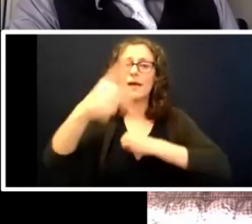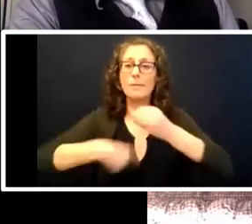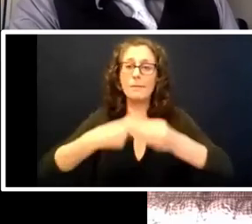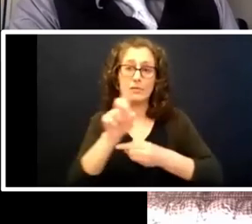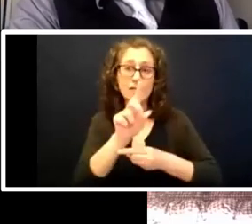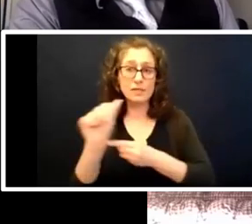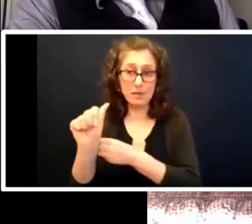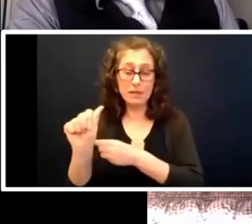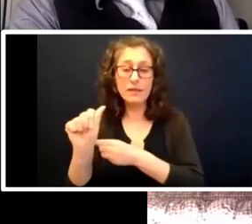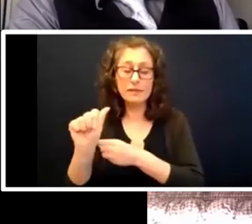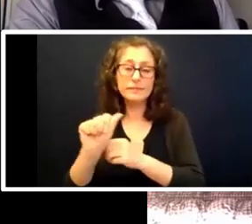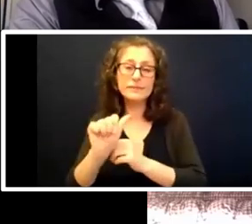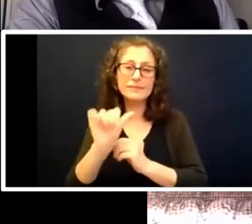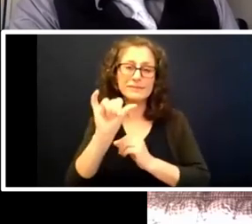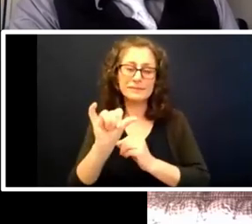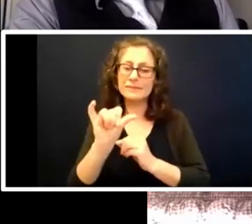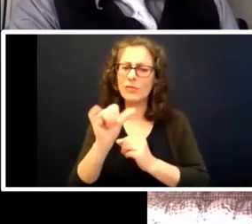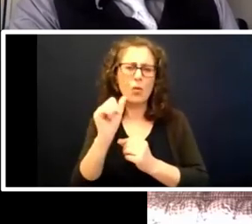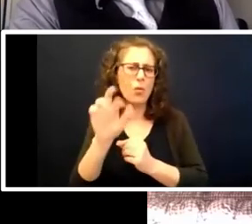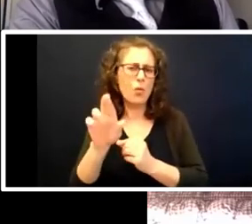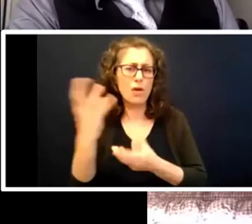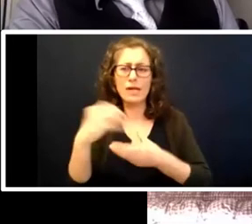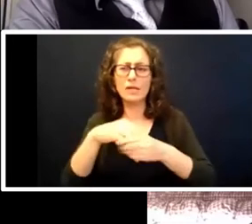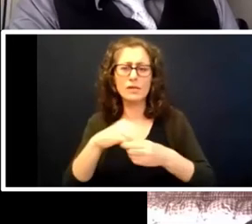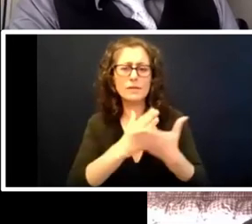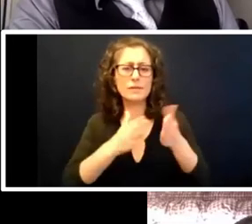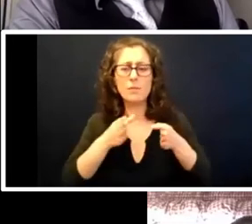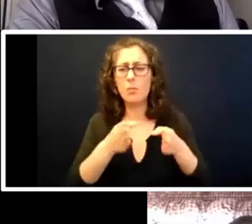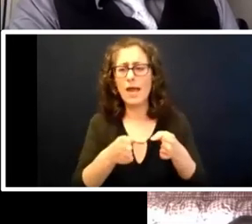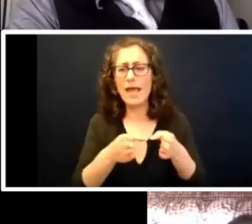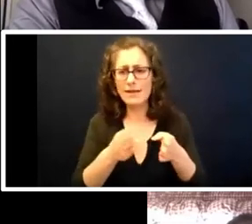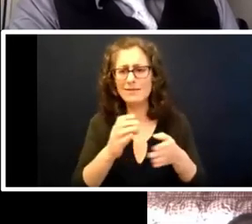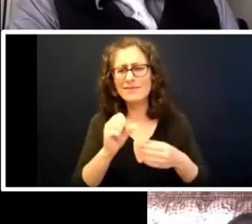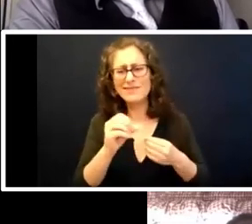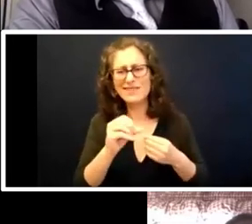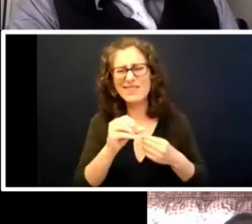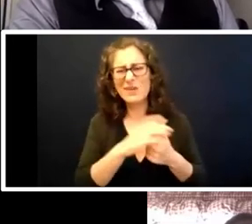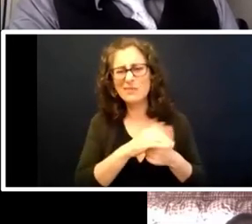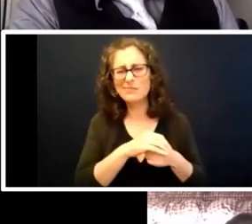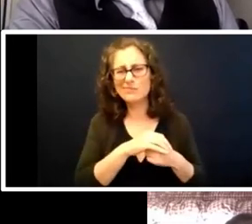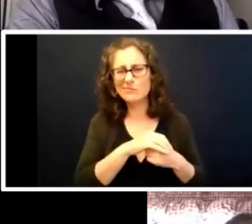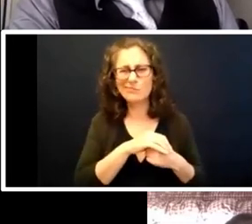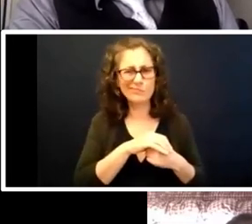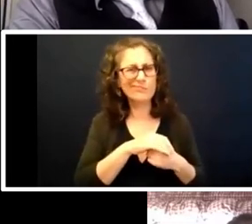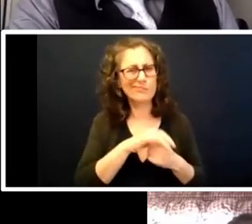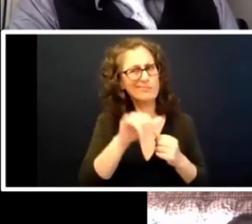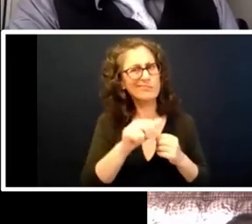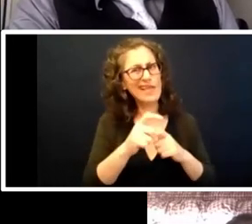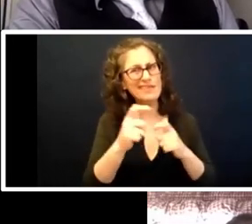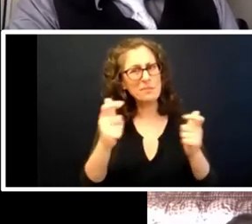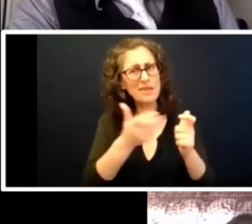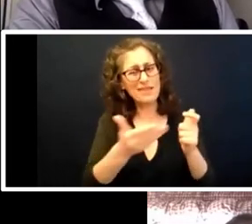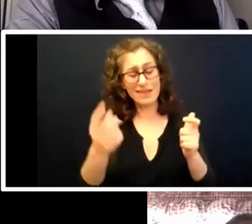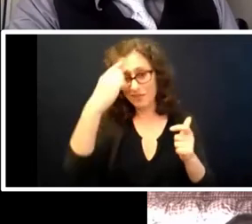or at least that include it in some way. So that's like the big thing that I